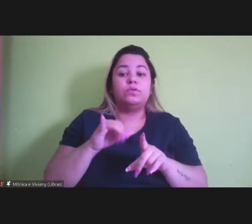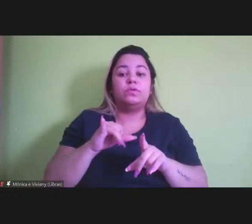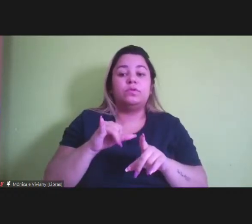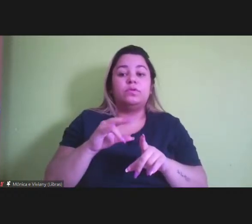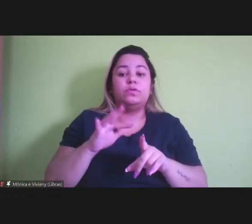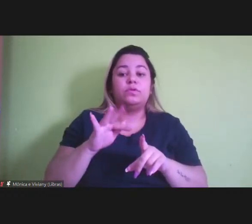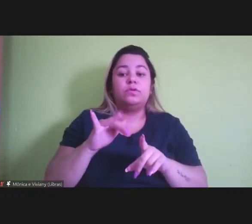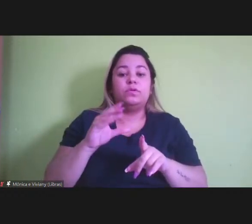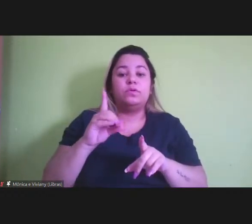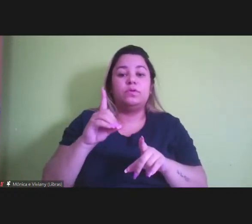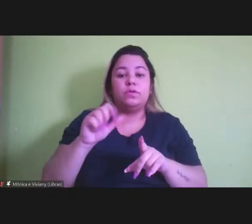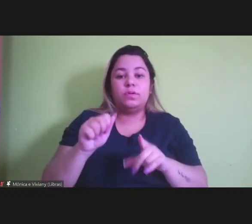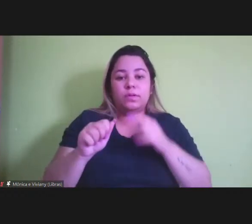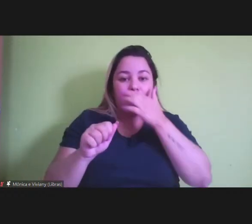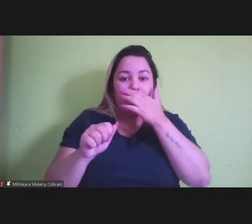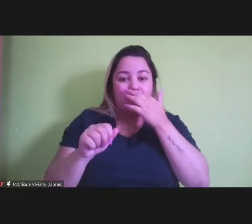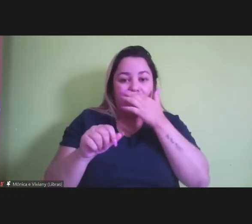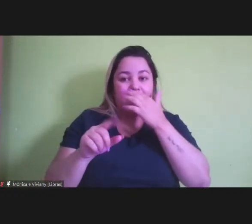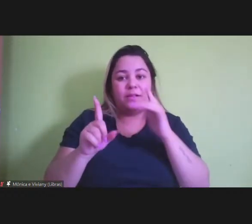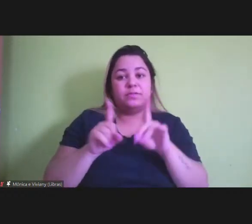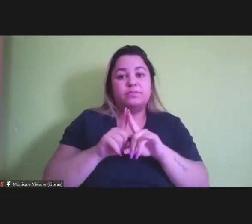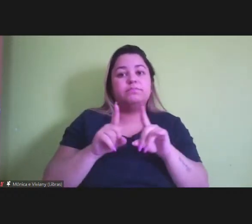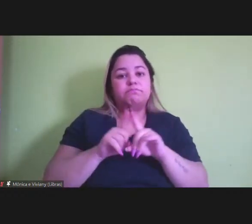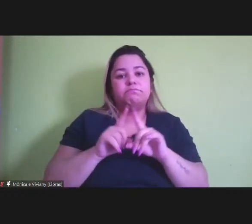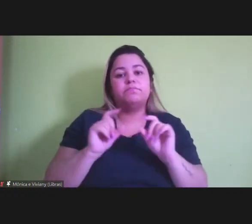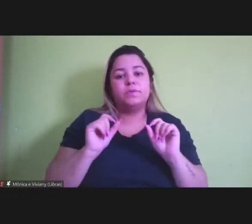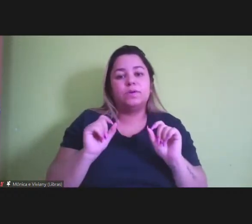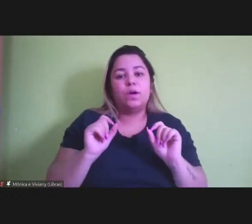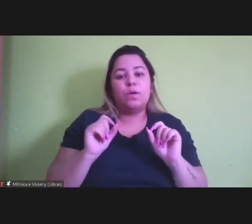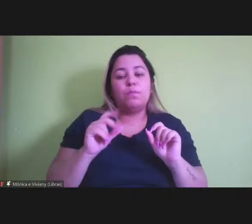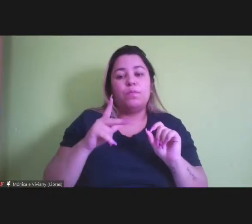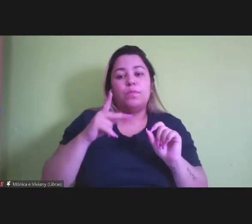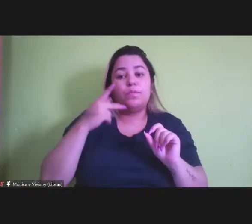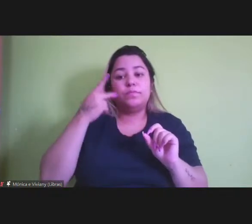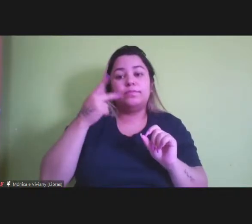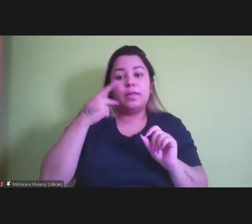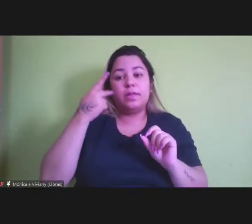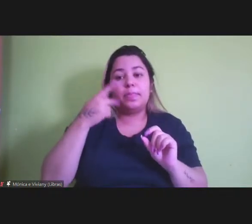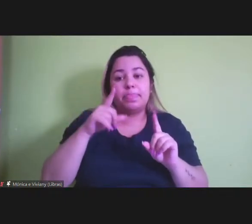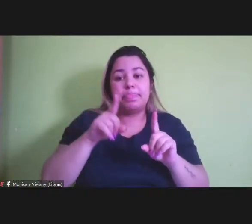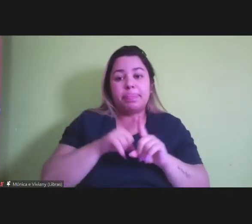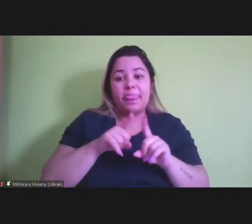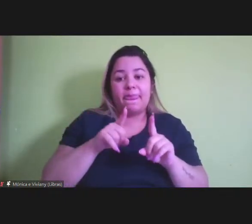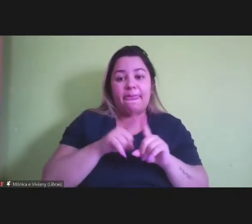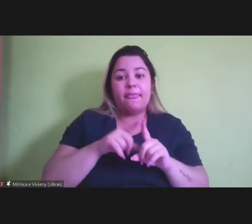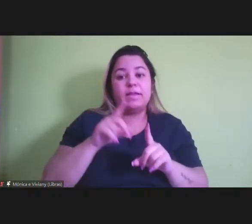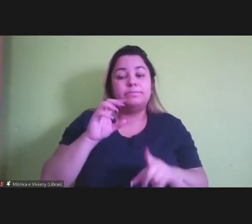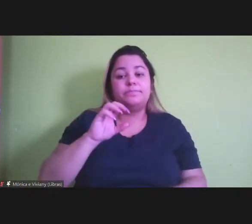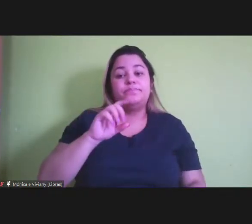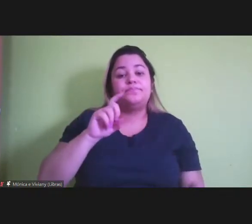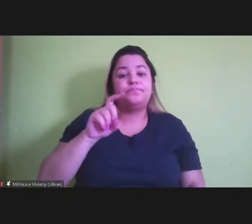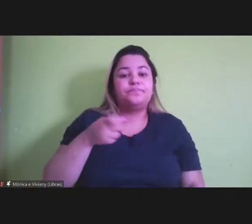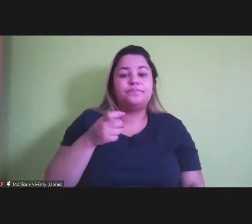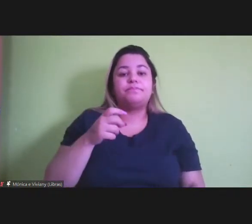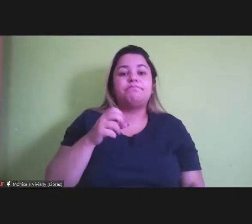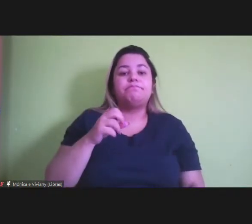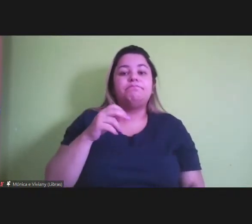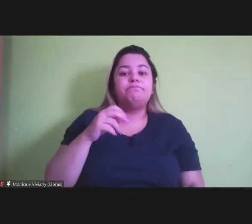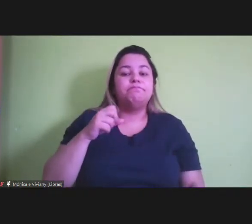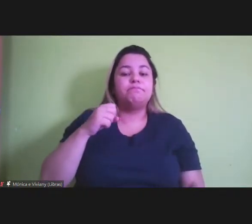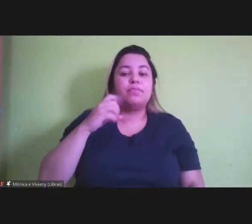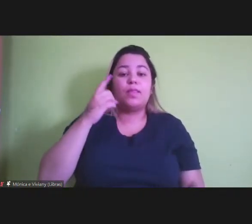for education, which is very qualified, but in other parts of have an influence, political one, of other people who are